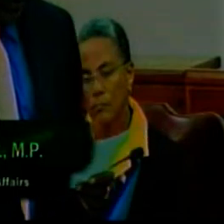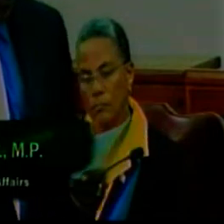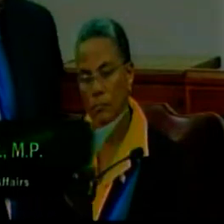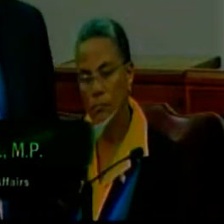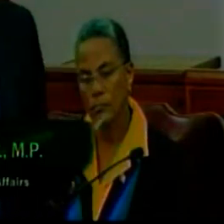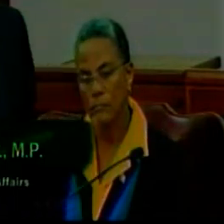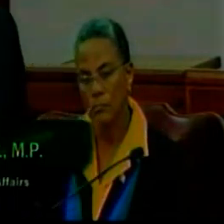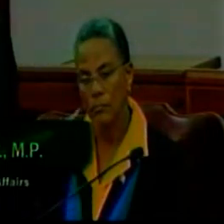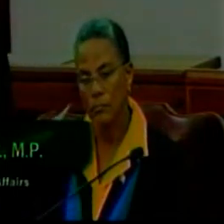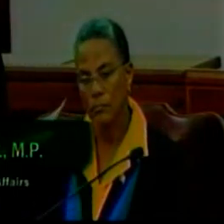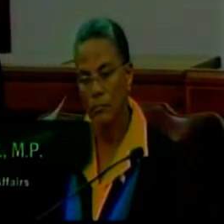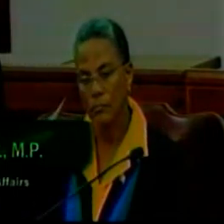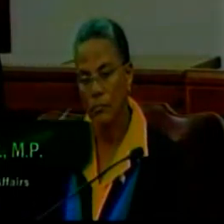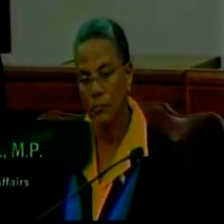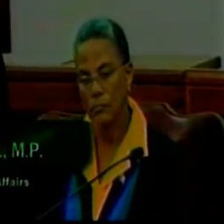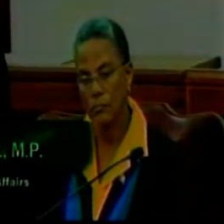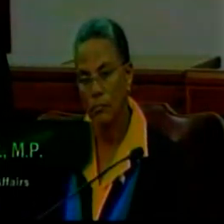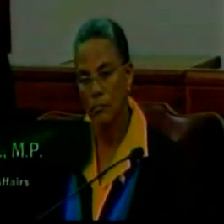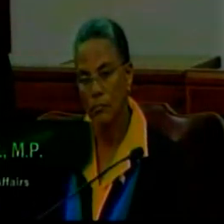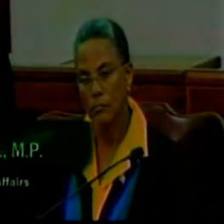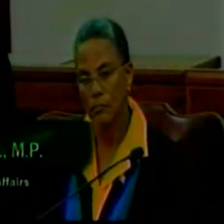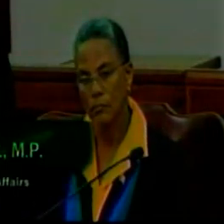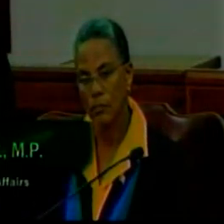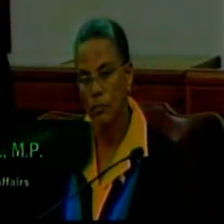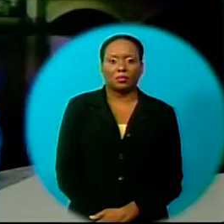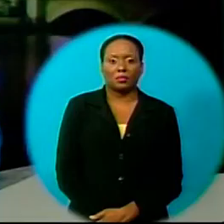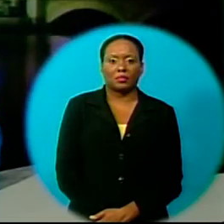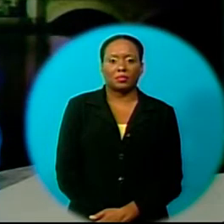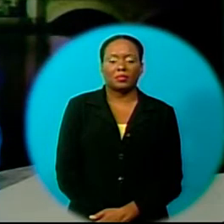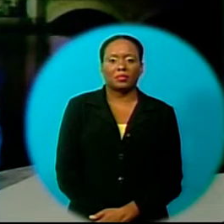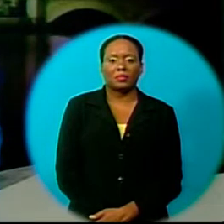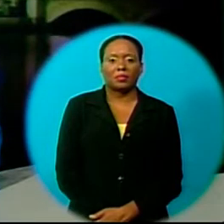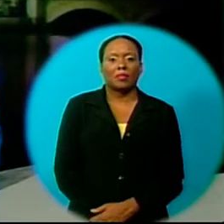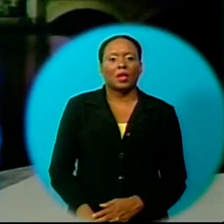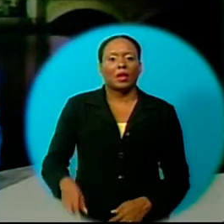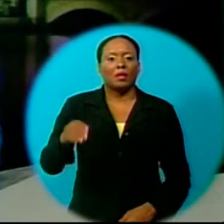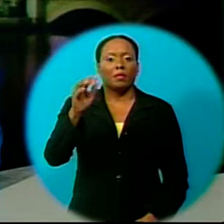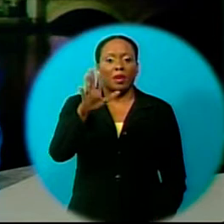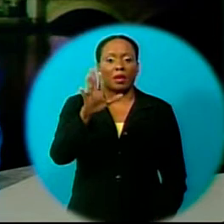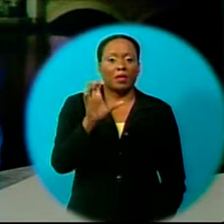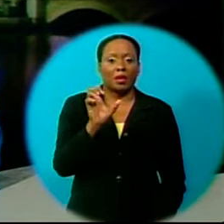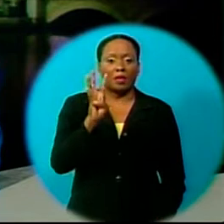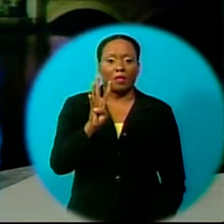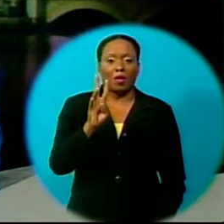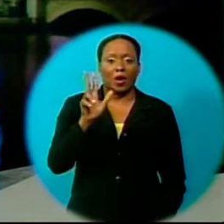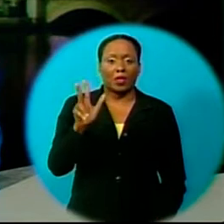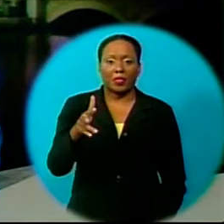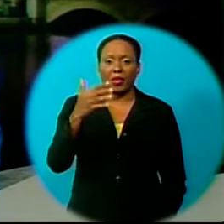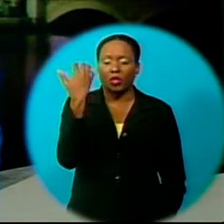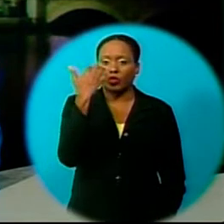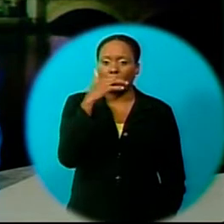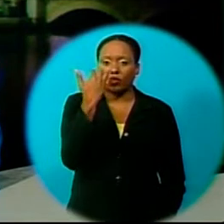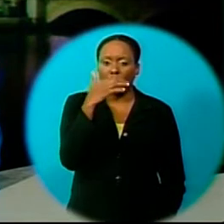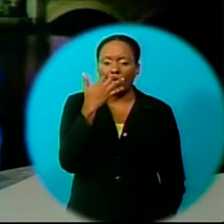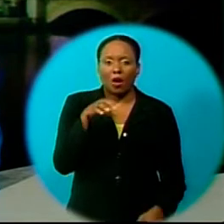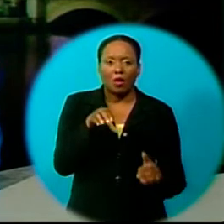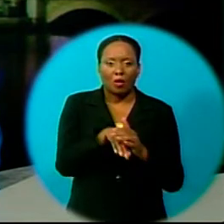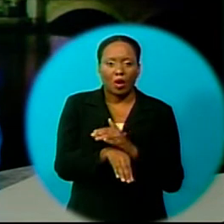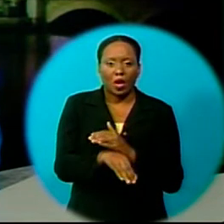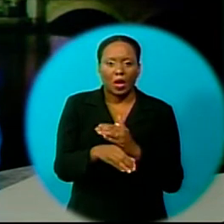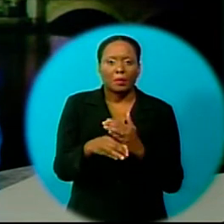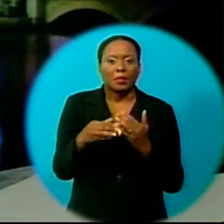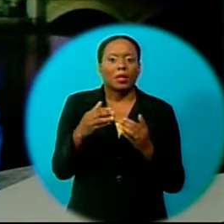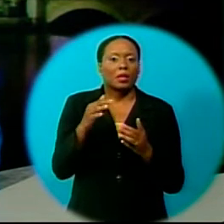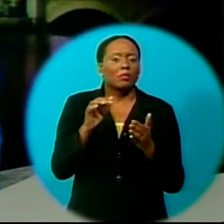total crime, but this is a 30% reduction from last year. There were 543 drug-related offences, which represented